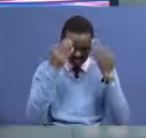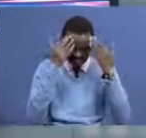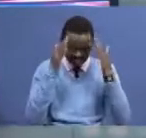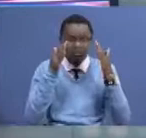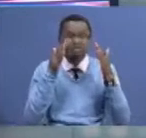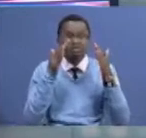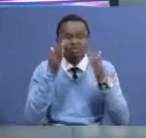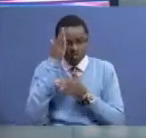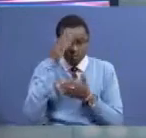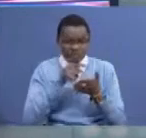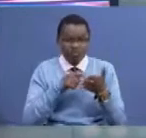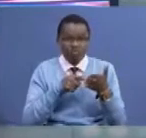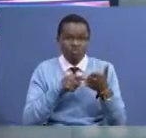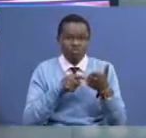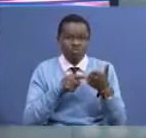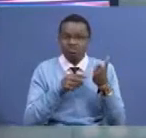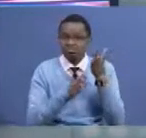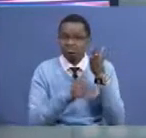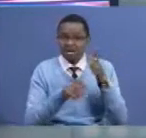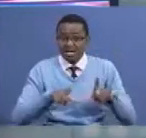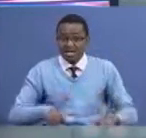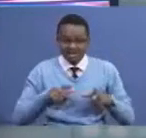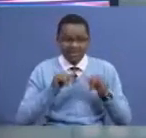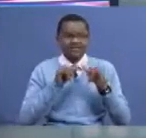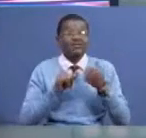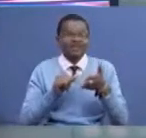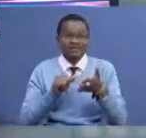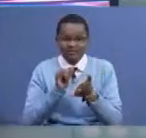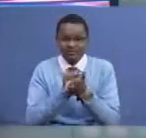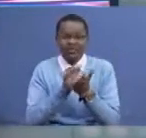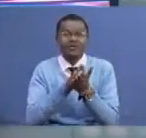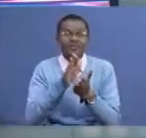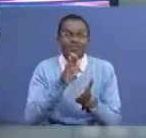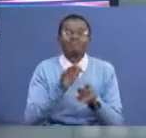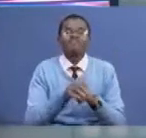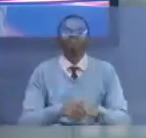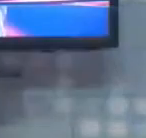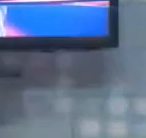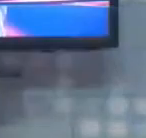really know what hardships you're going through. Stay tuned for that and more.